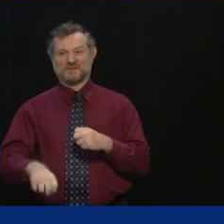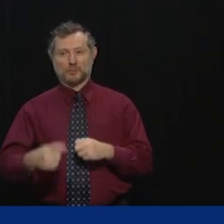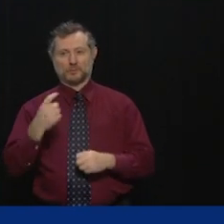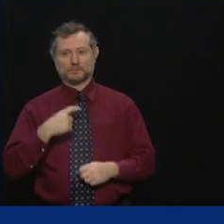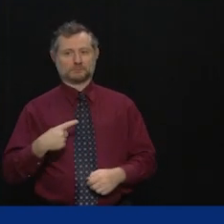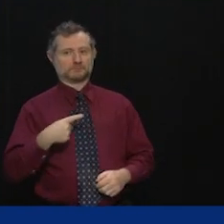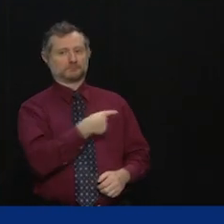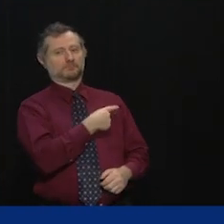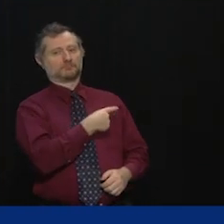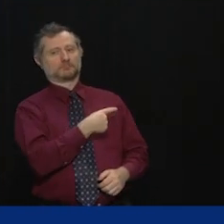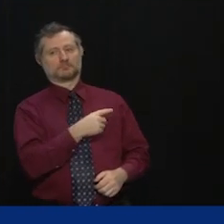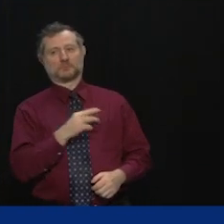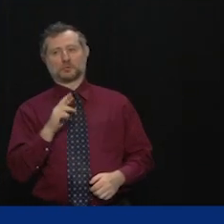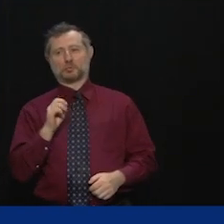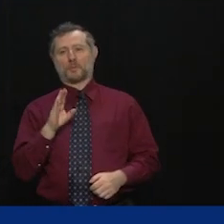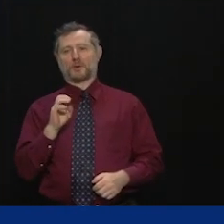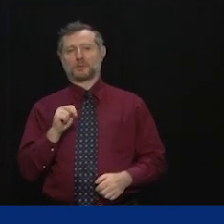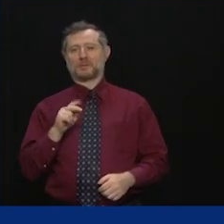to